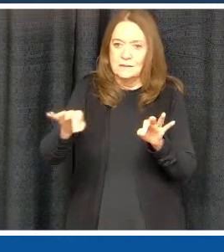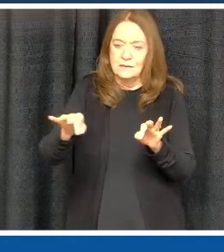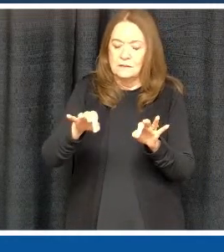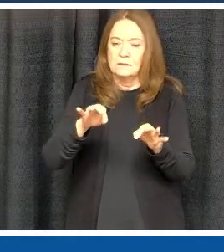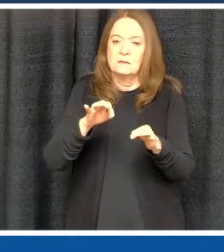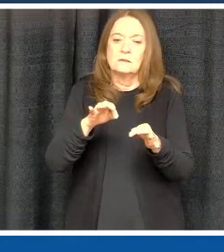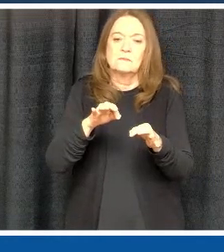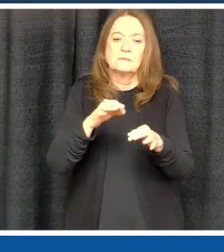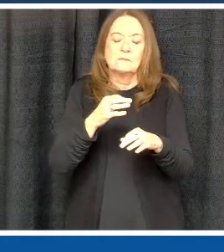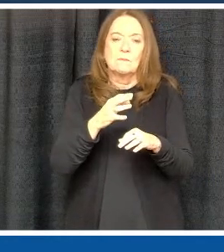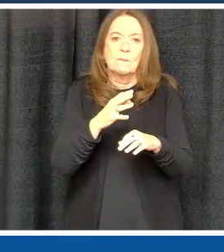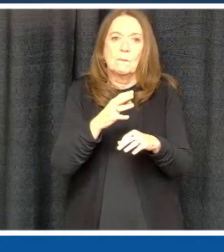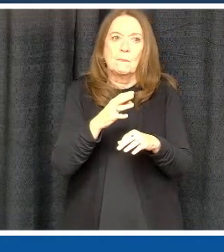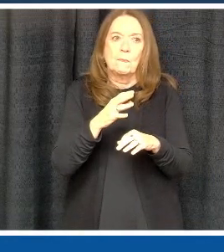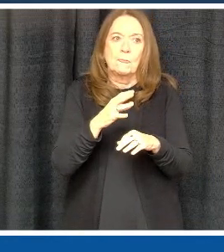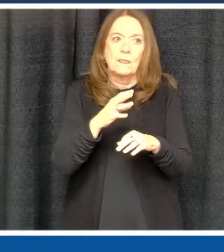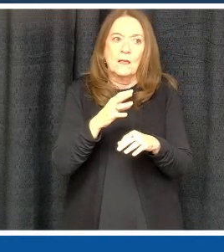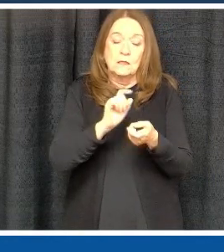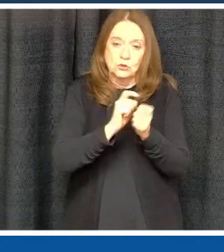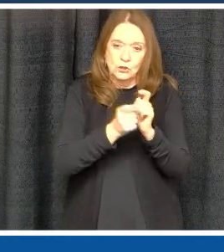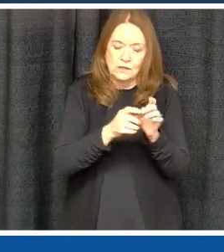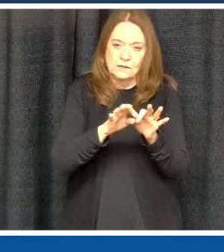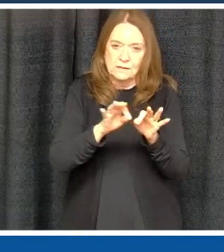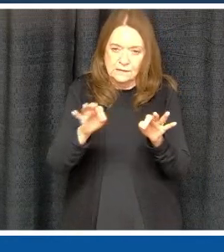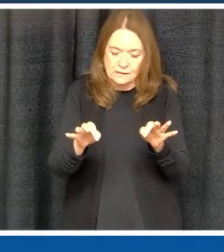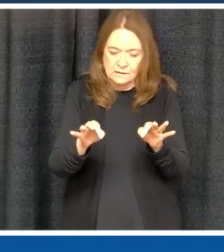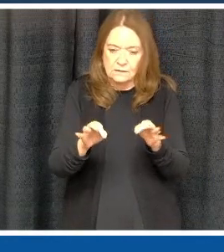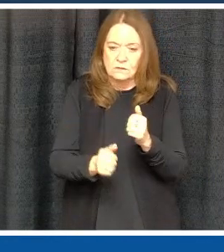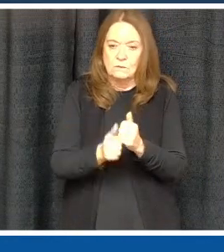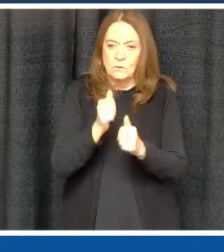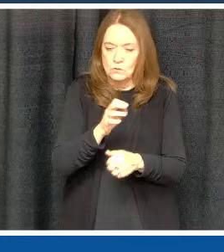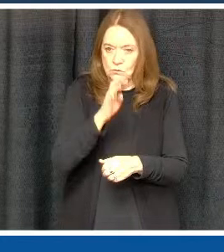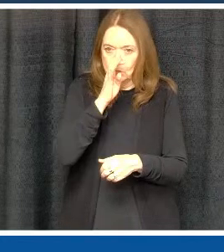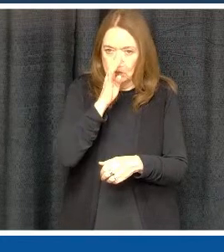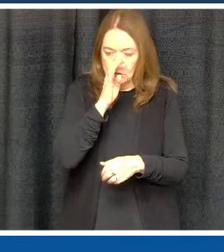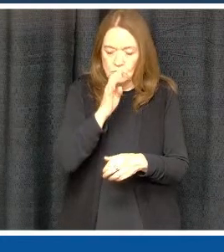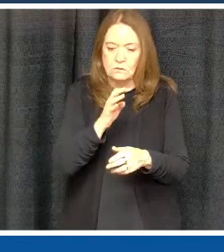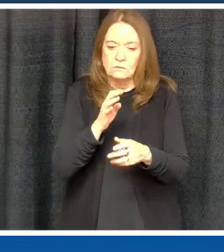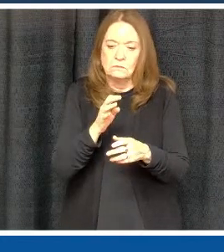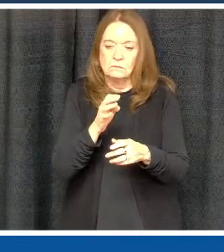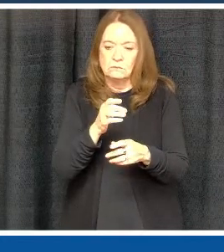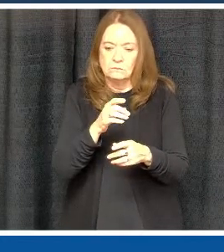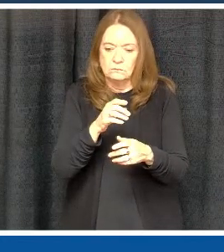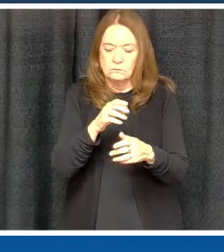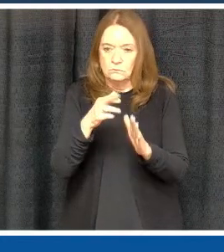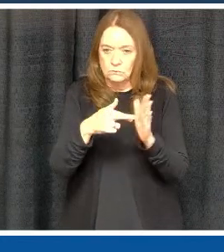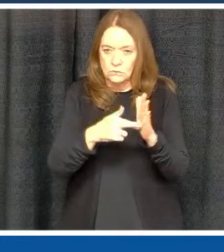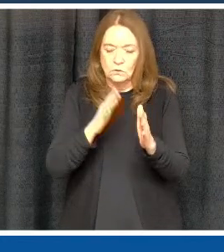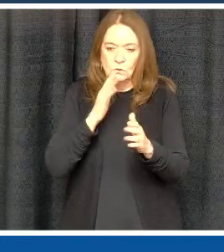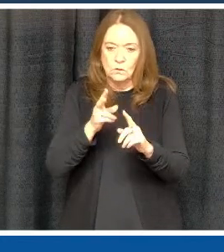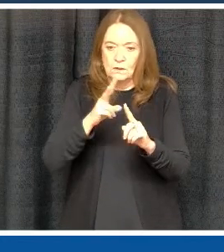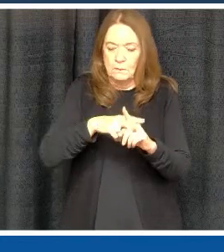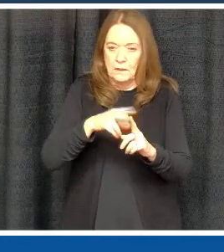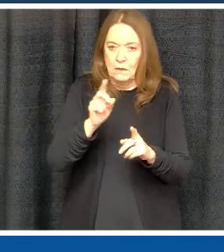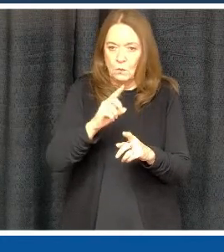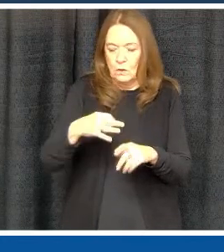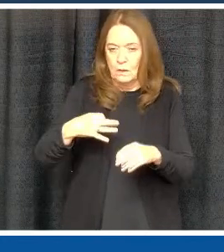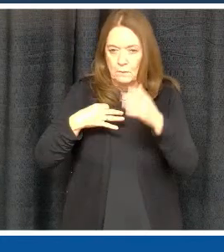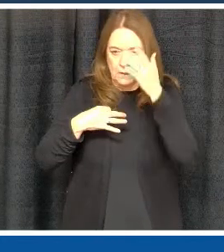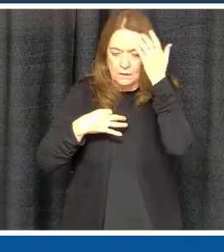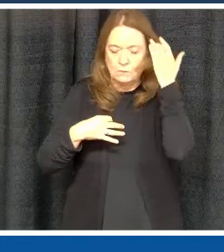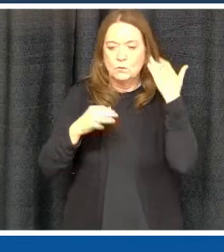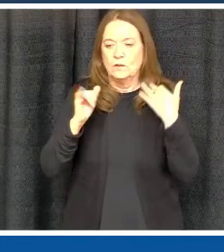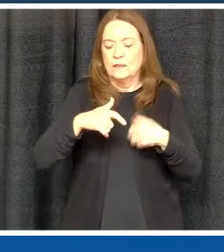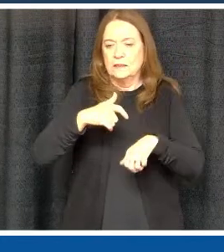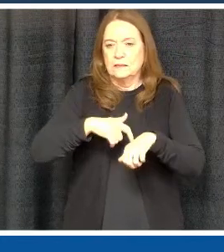to, we'll change the sentence, the more stringent criteria shall apply where applicable at the